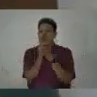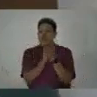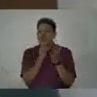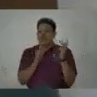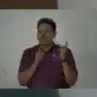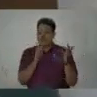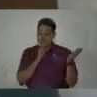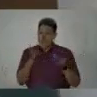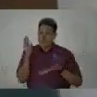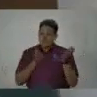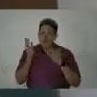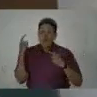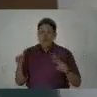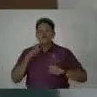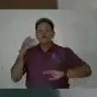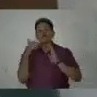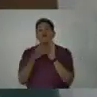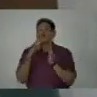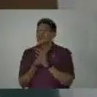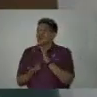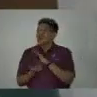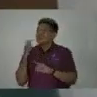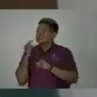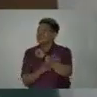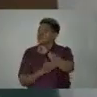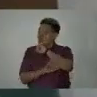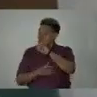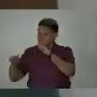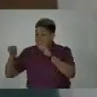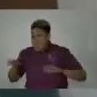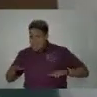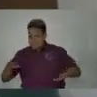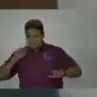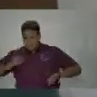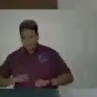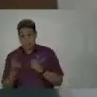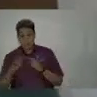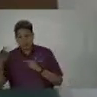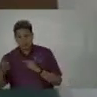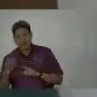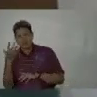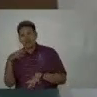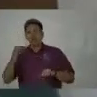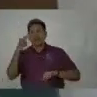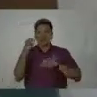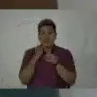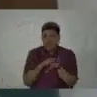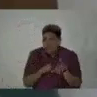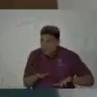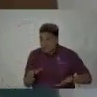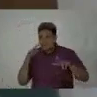exporters and threatened the earnings of the nation. The activities to break this ring took 3 years of hard